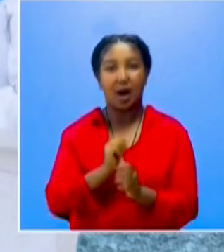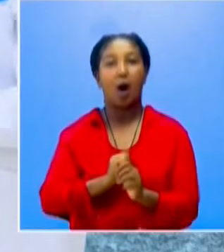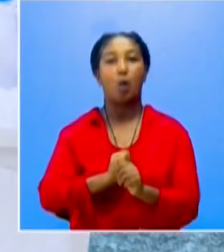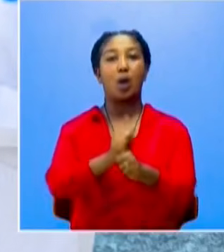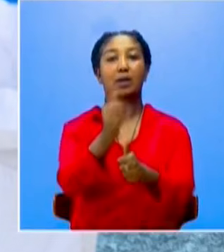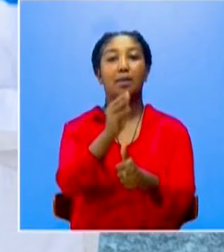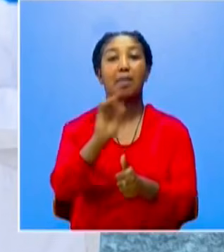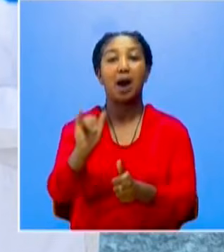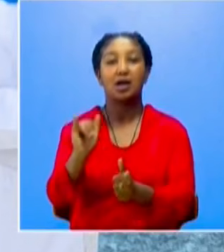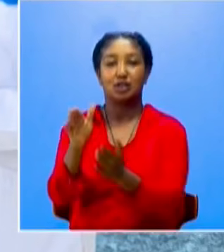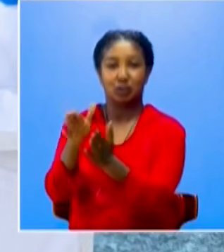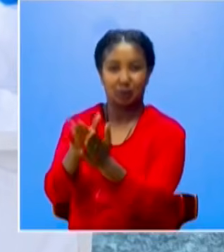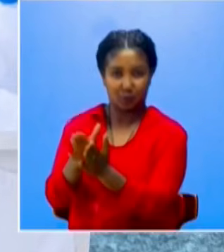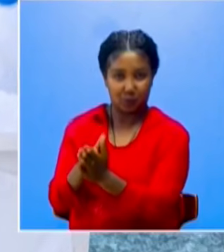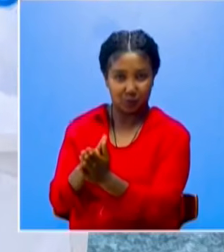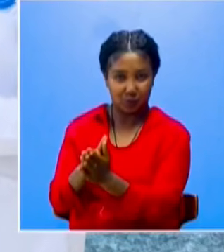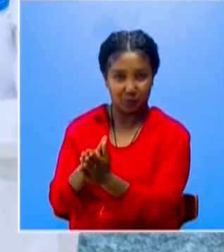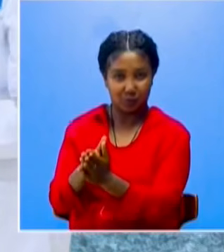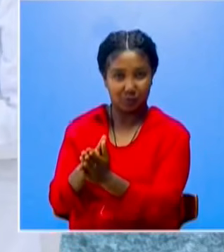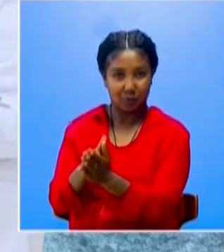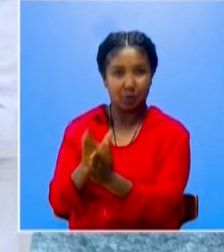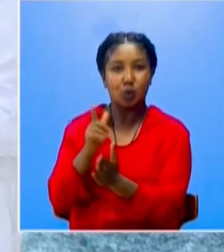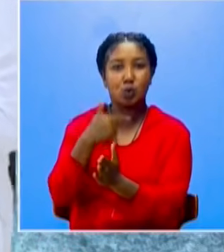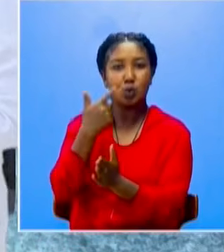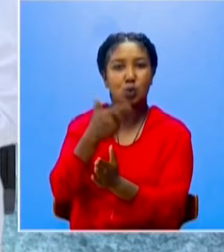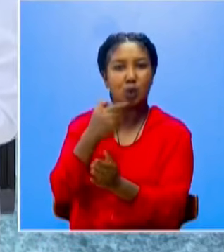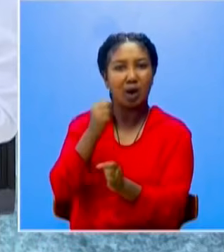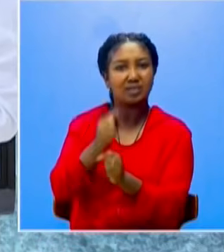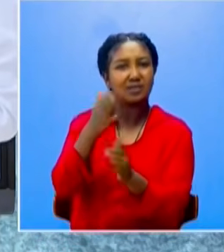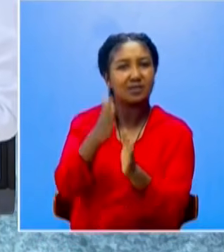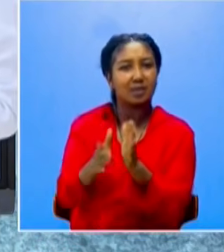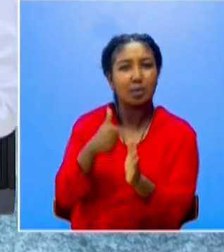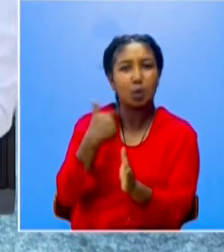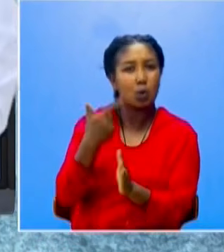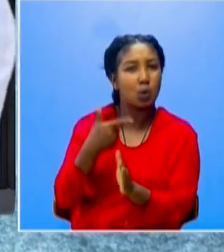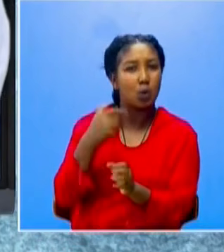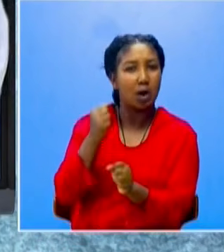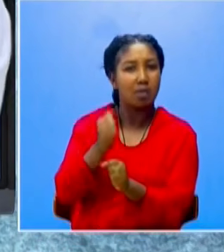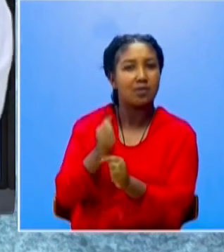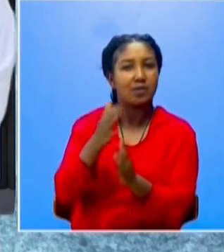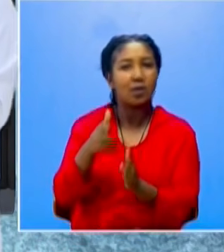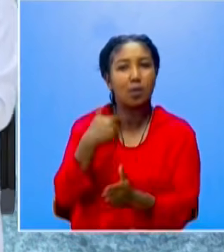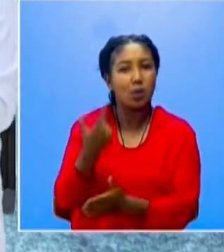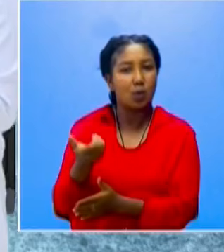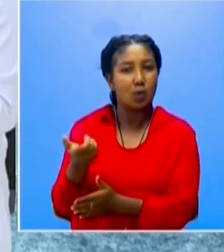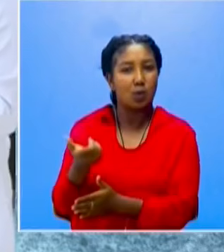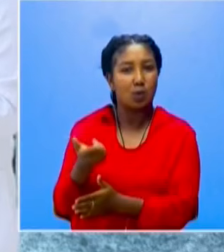awarded by the school. Yes? Who is the doer of the action in this sentence?